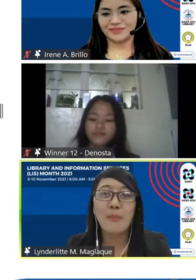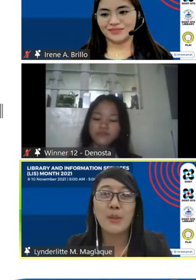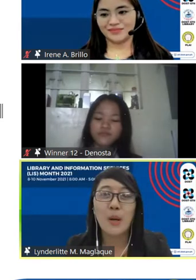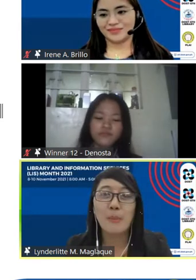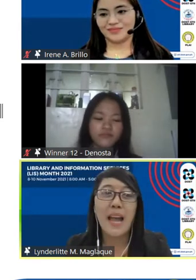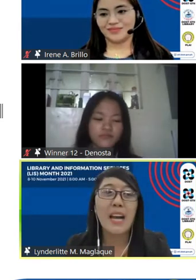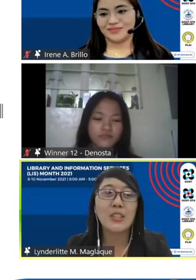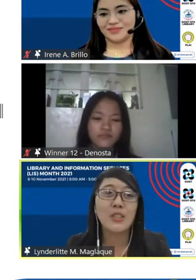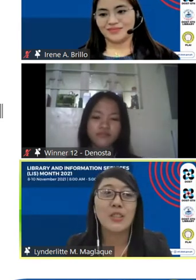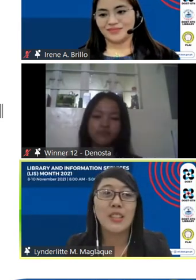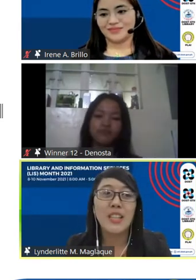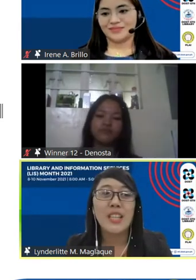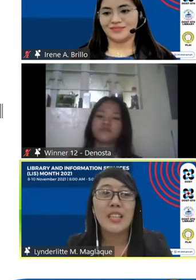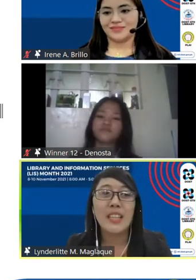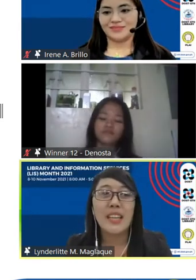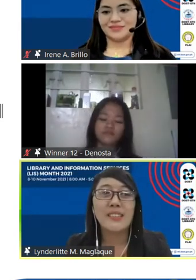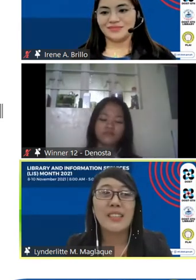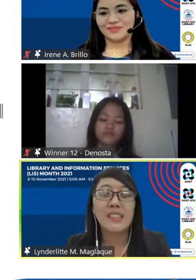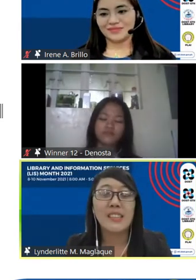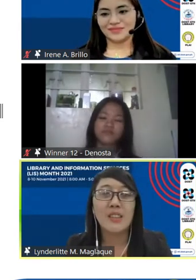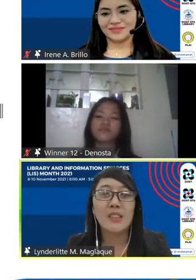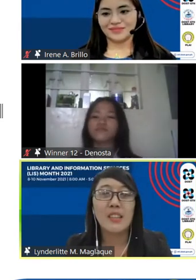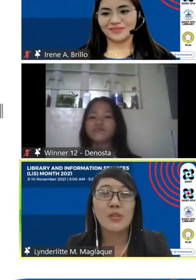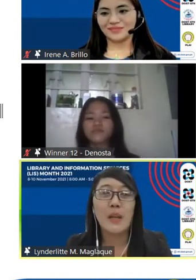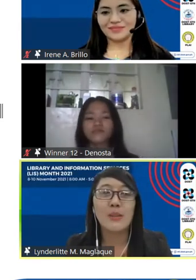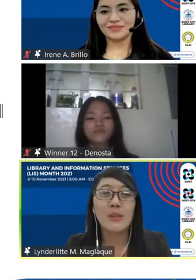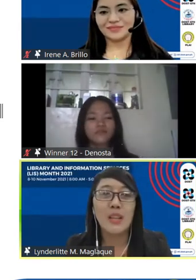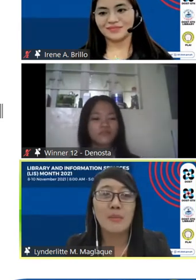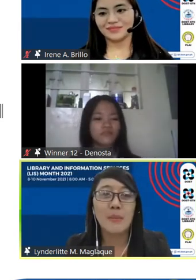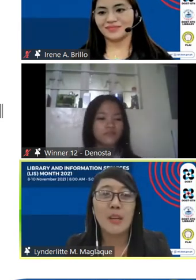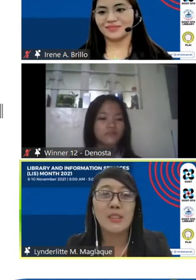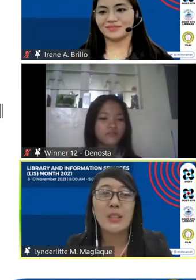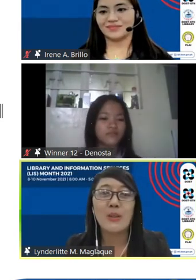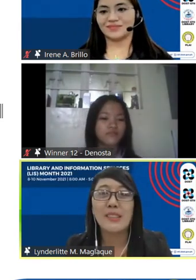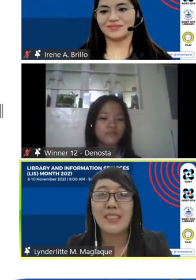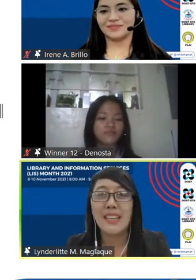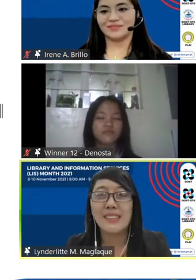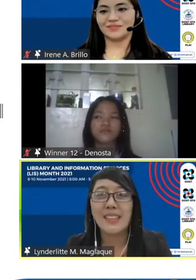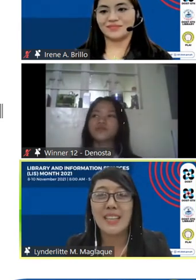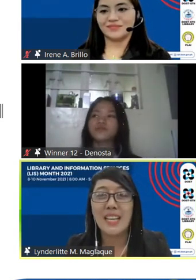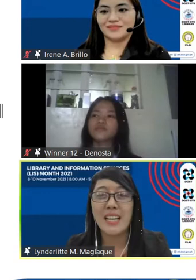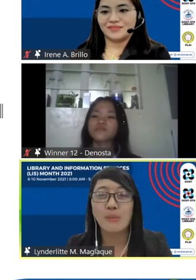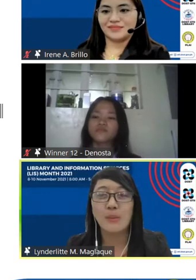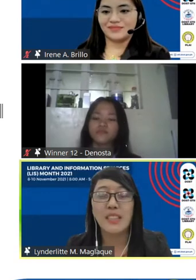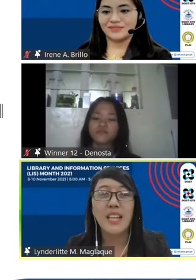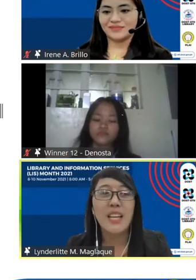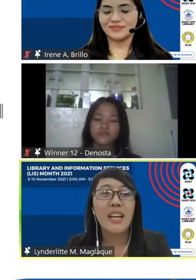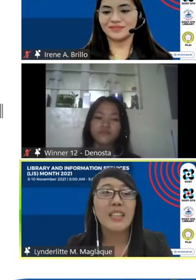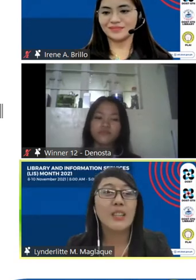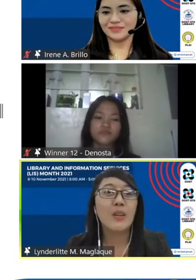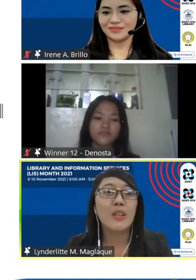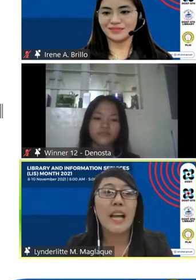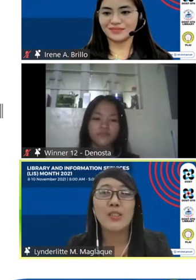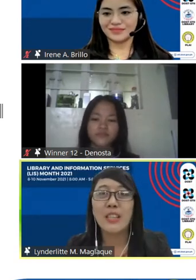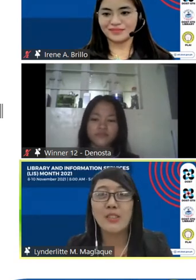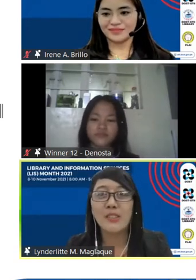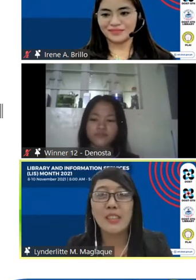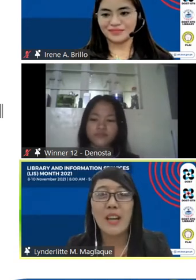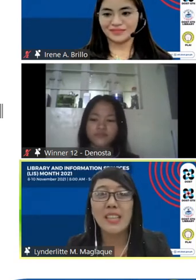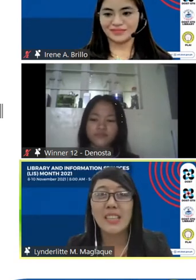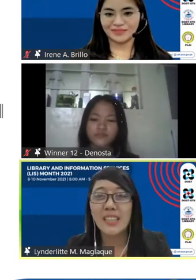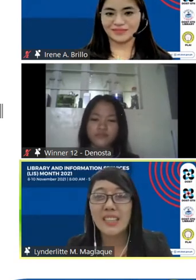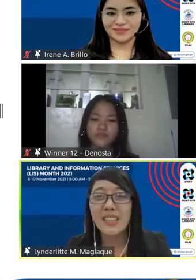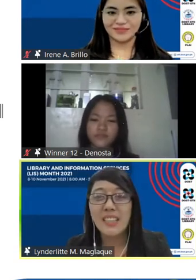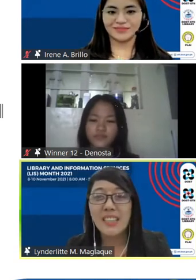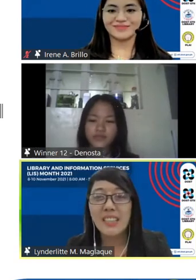most number of reaction in the essay writing contest, What Do You Love About DOST-STII Library? Again, congratulations